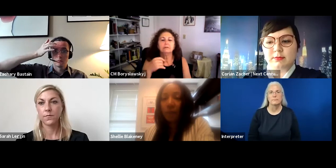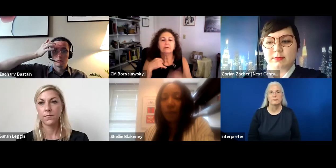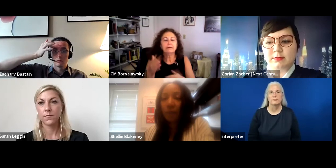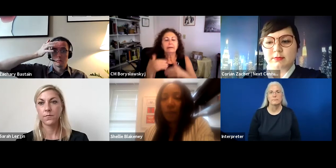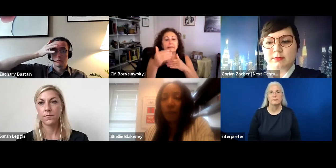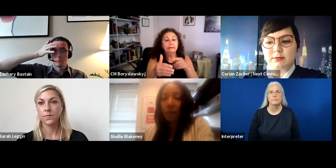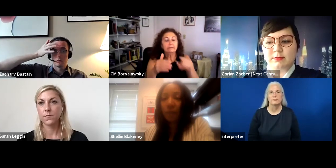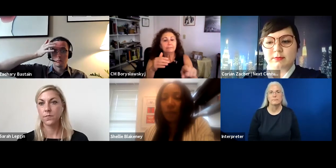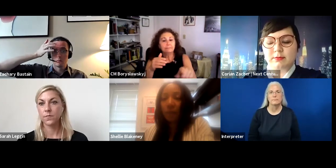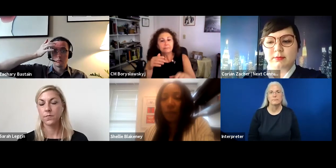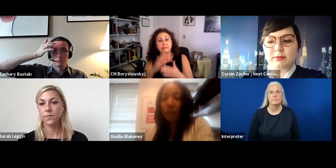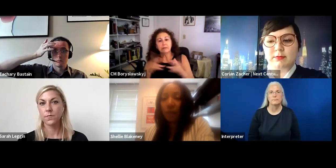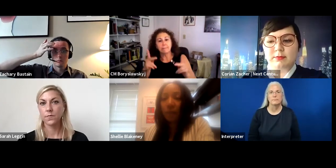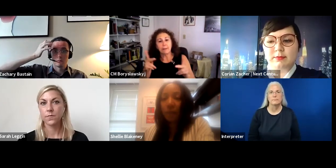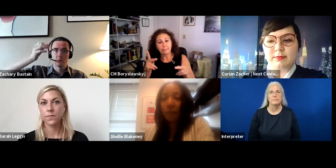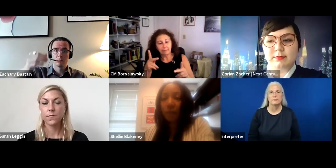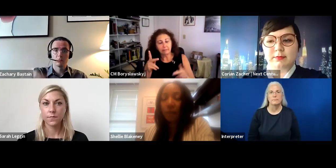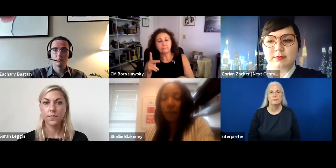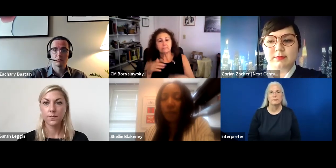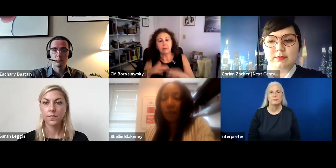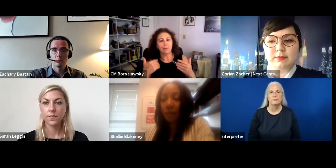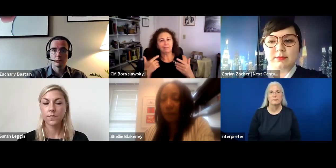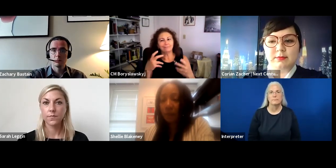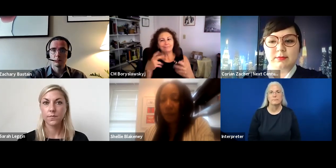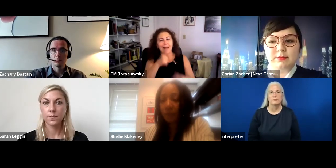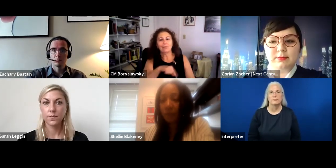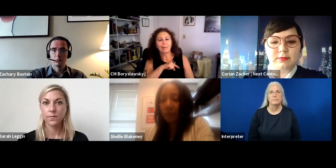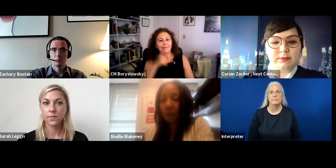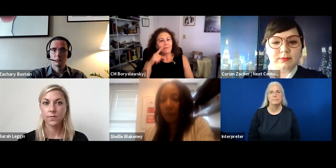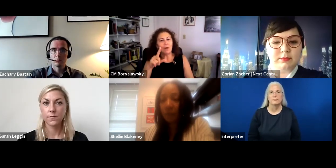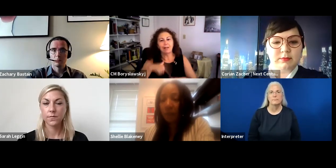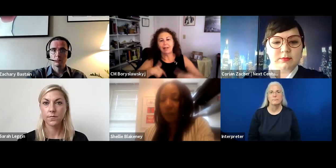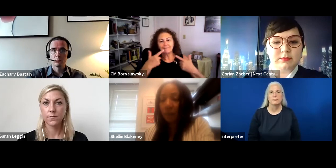please, all the links that you have, post them in the chat. And then up next,